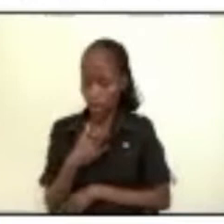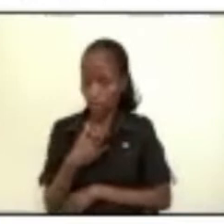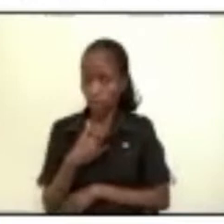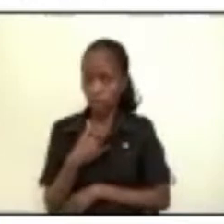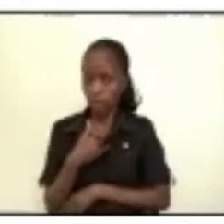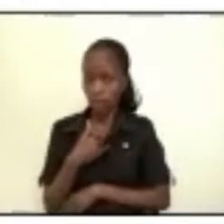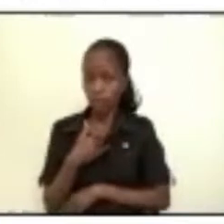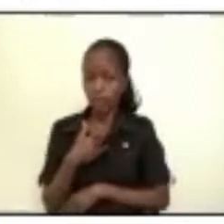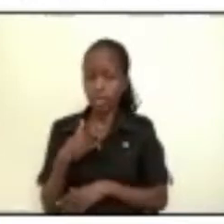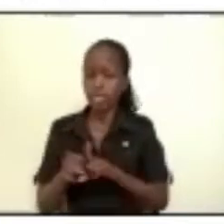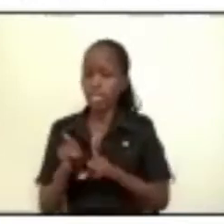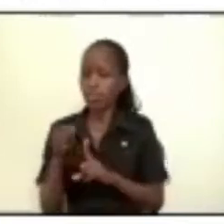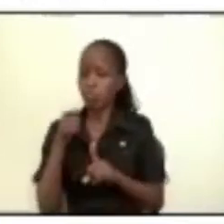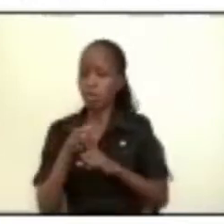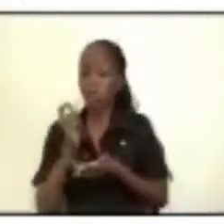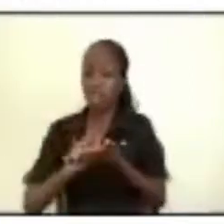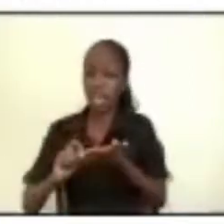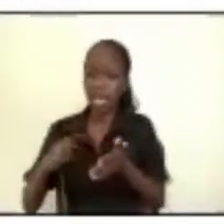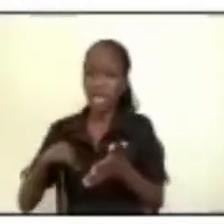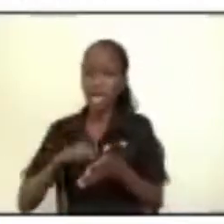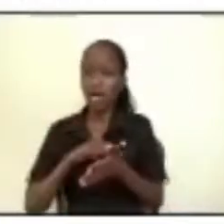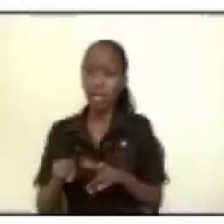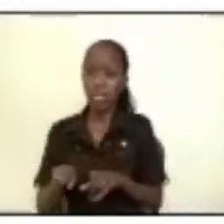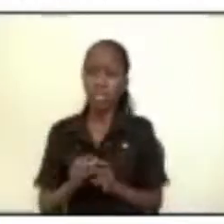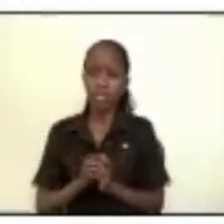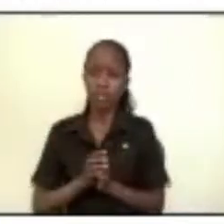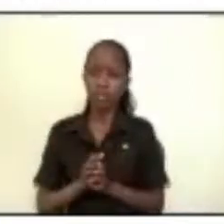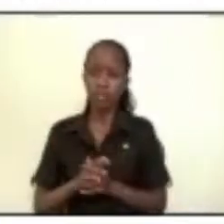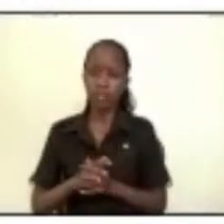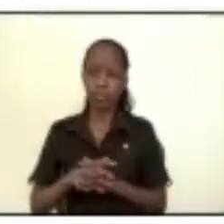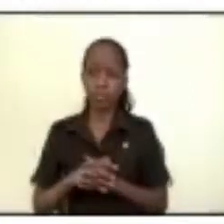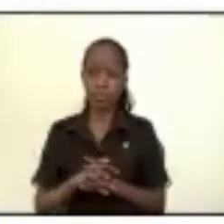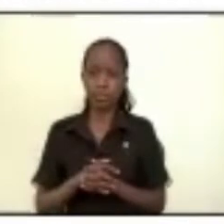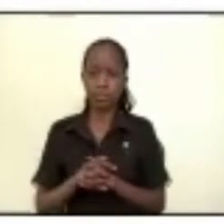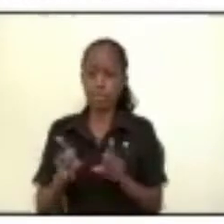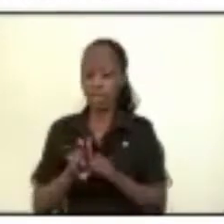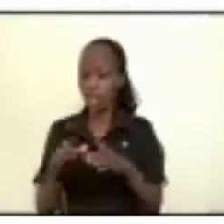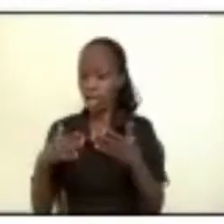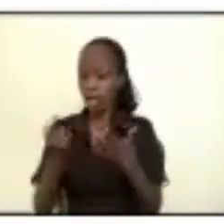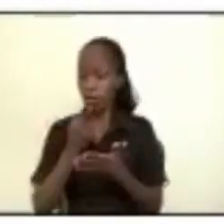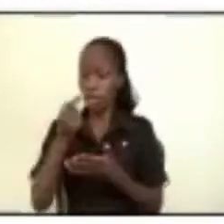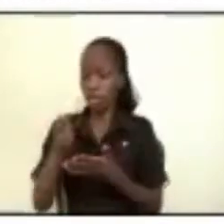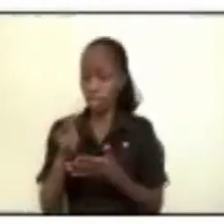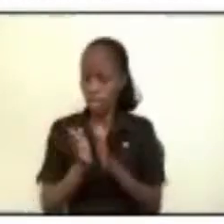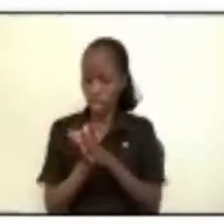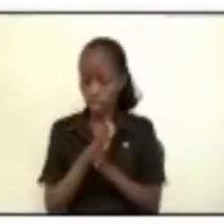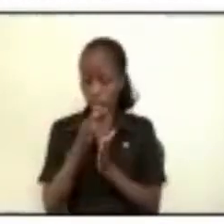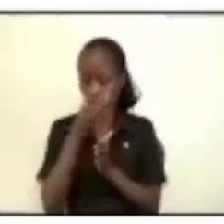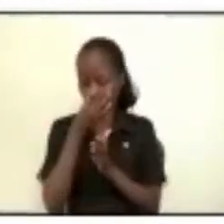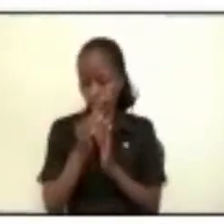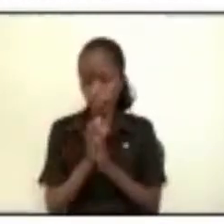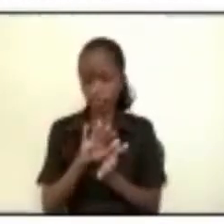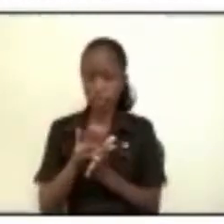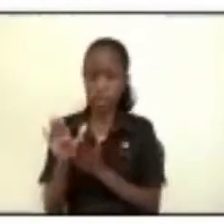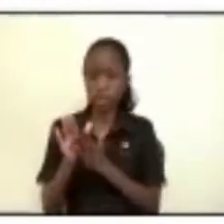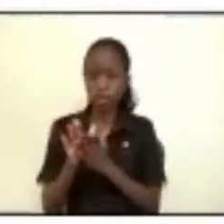our writing or even just our scope as far as what makes a story and how to tell the story. So how do